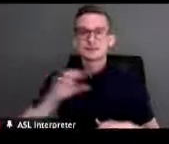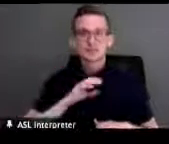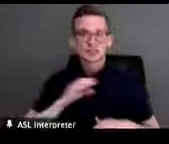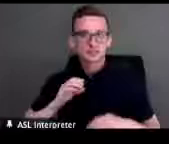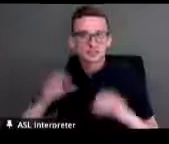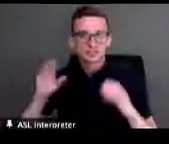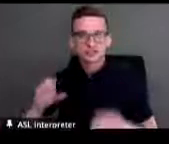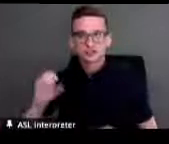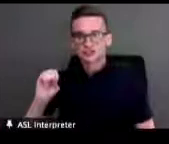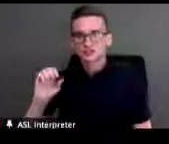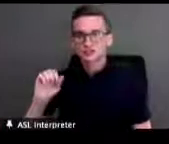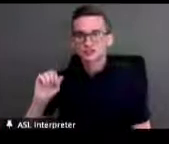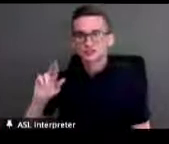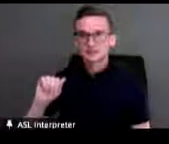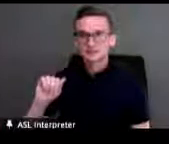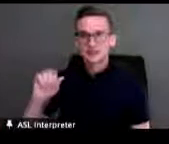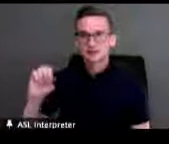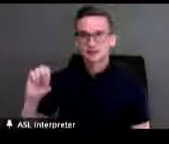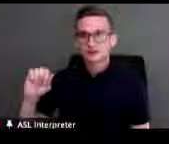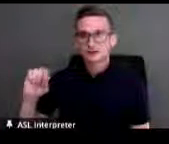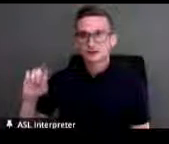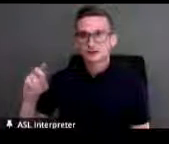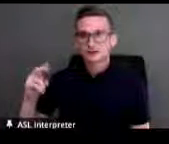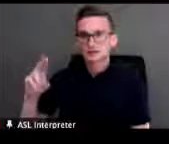if she's available.